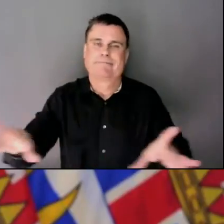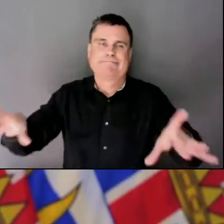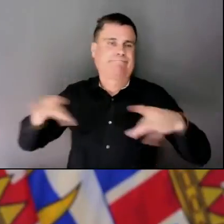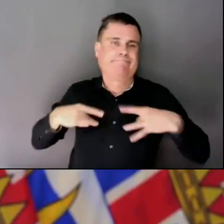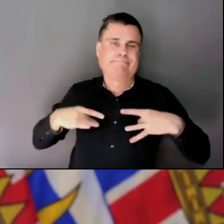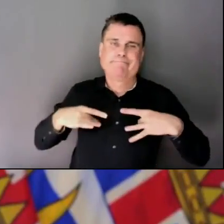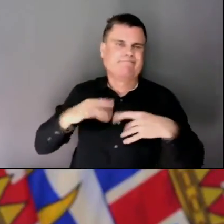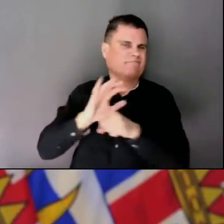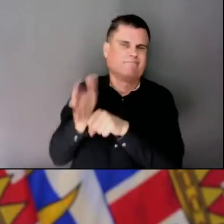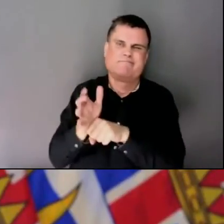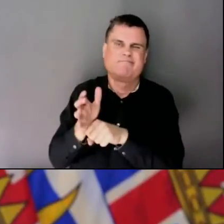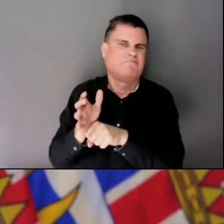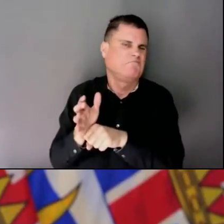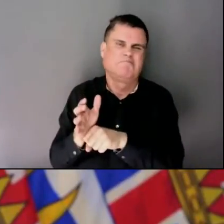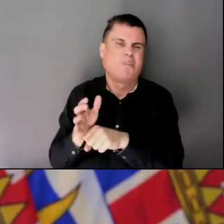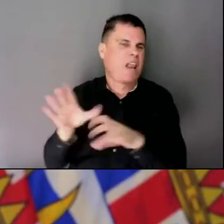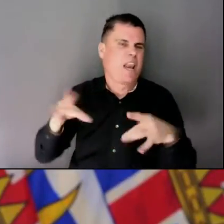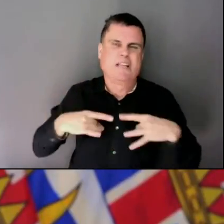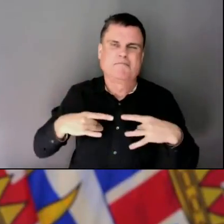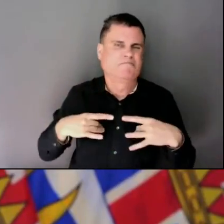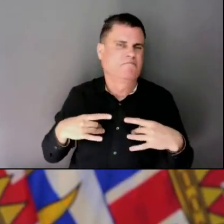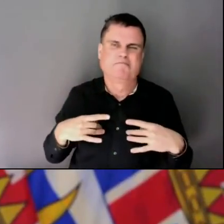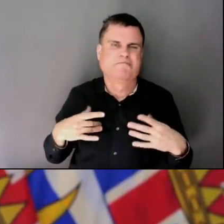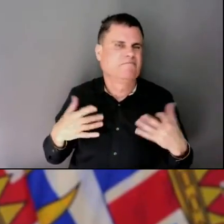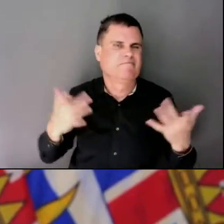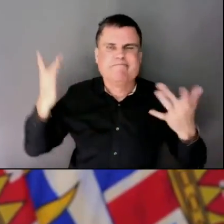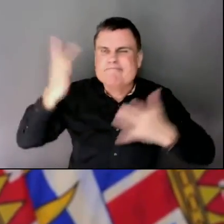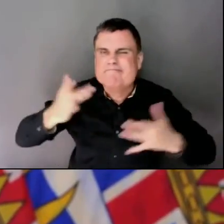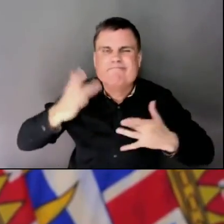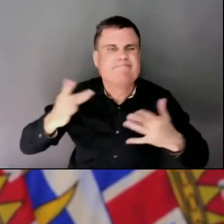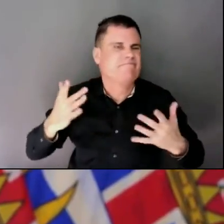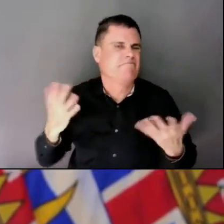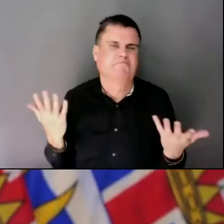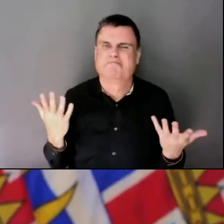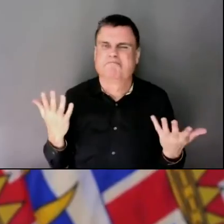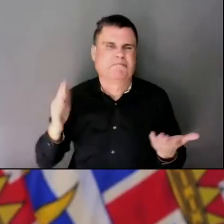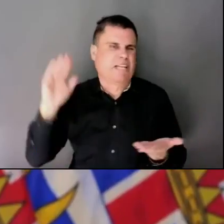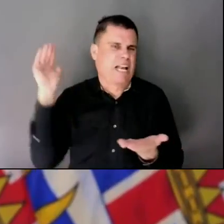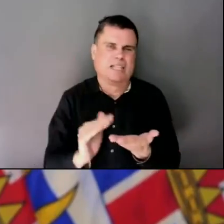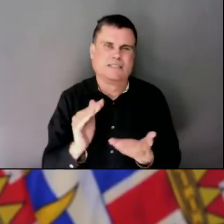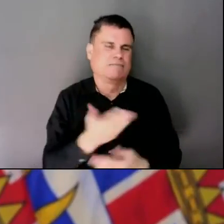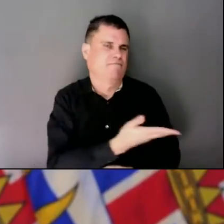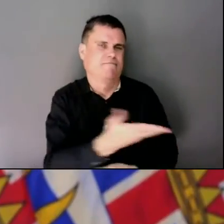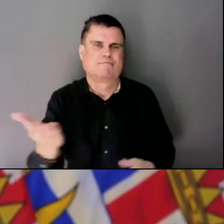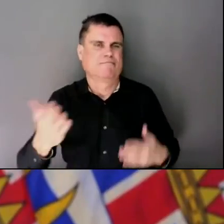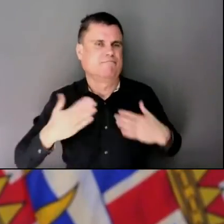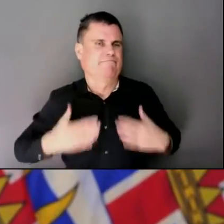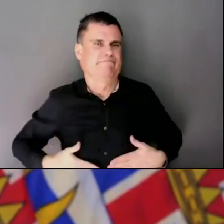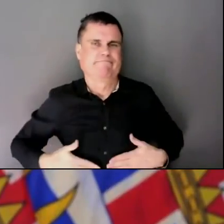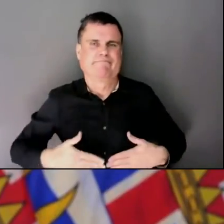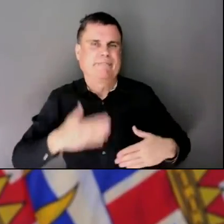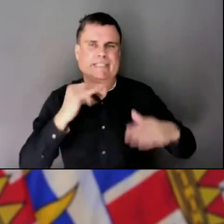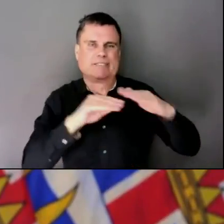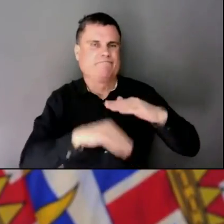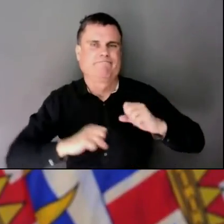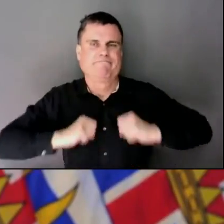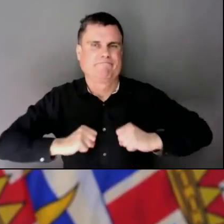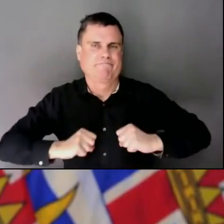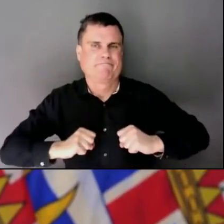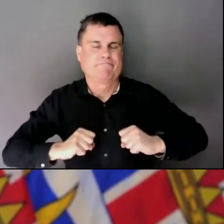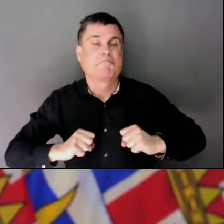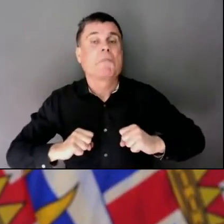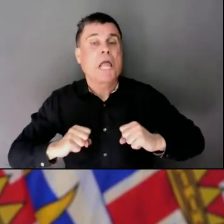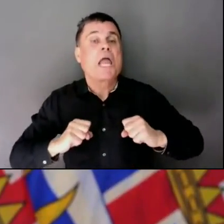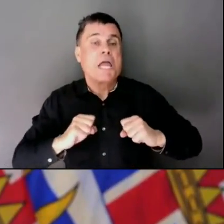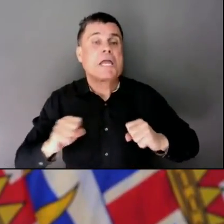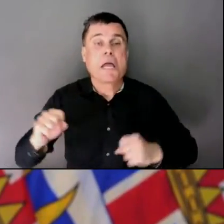news. Yes, they can transmit to others, but again, the probability is less. It is very